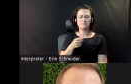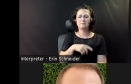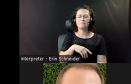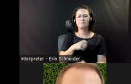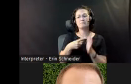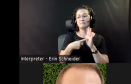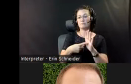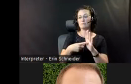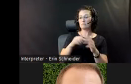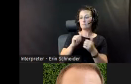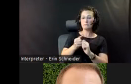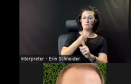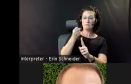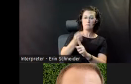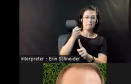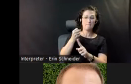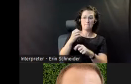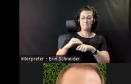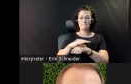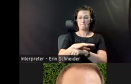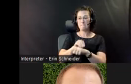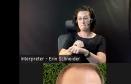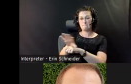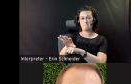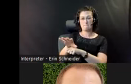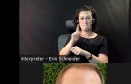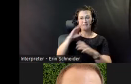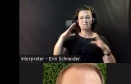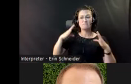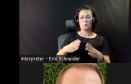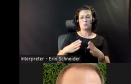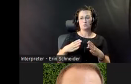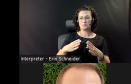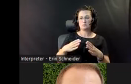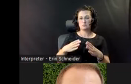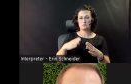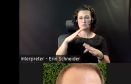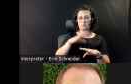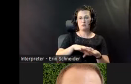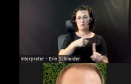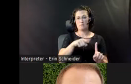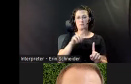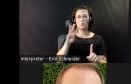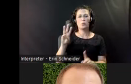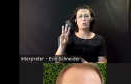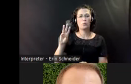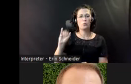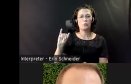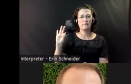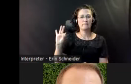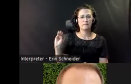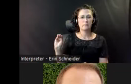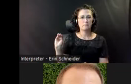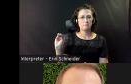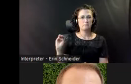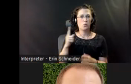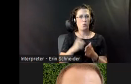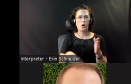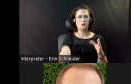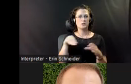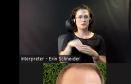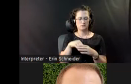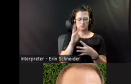show, when you're a high-performing BRM team, that you're focused on them, the WIFM, what's in it for me, that you're able to give them what they need,